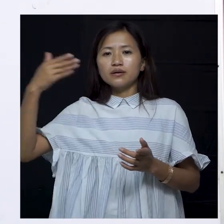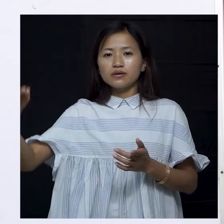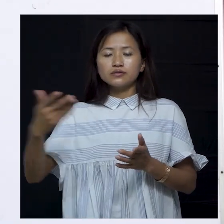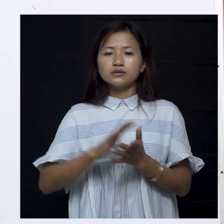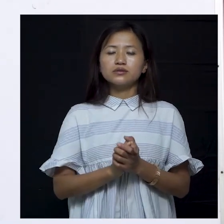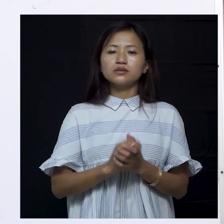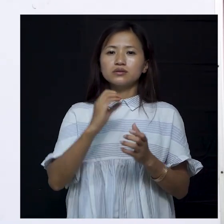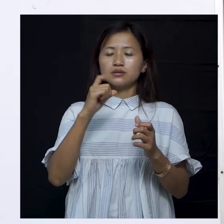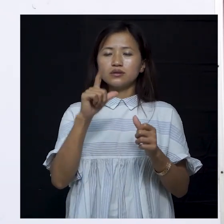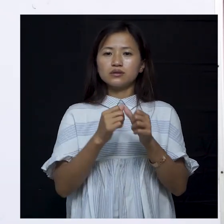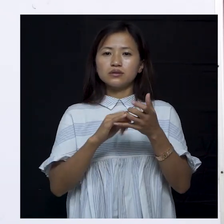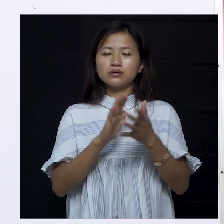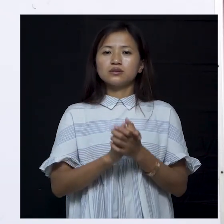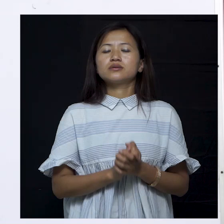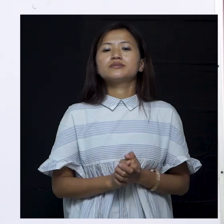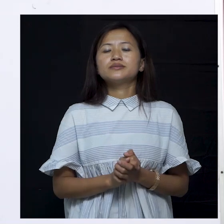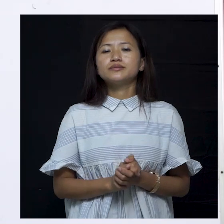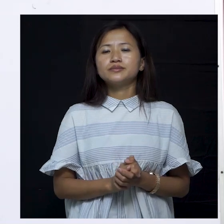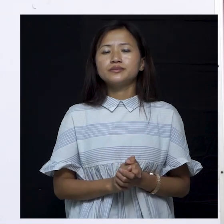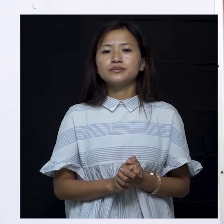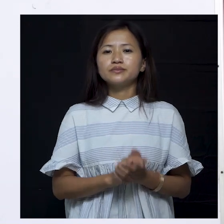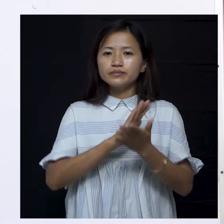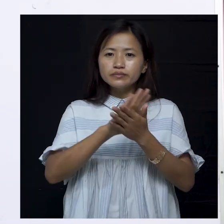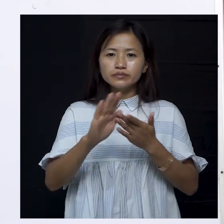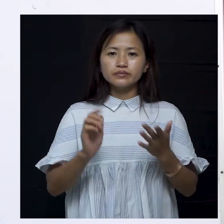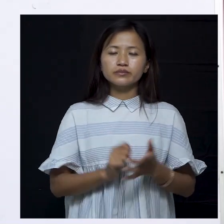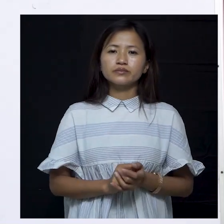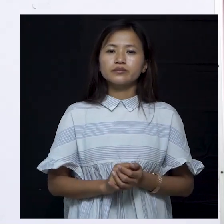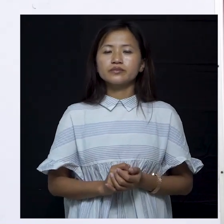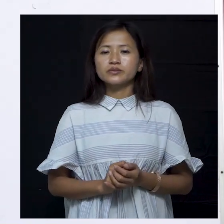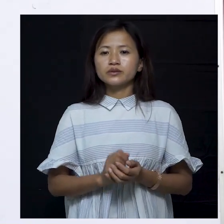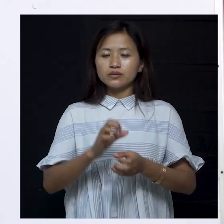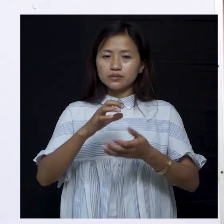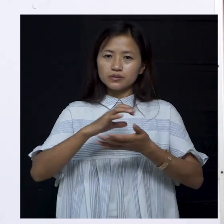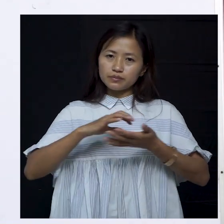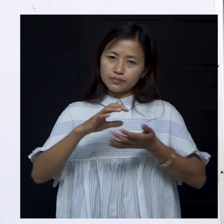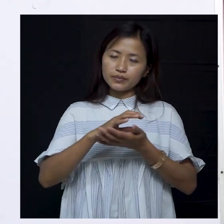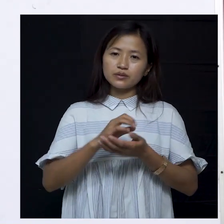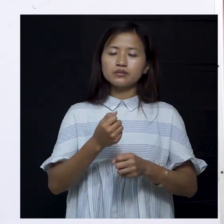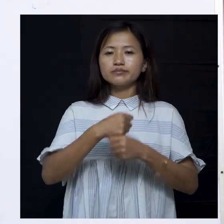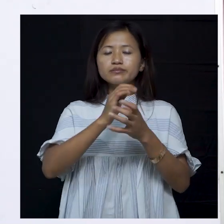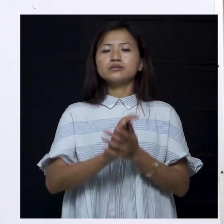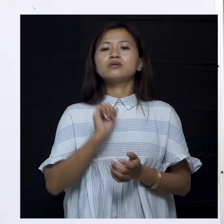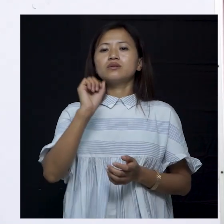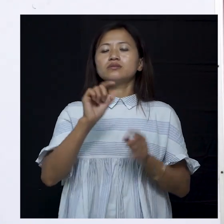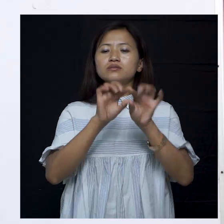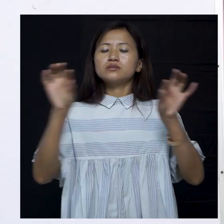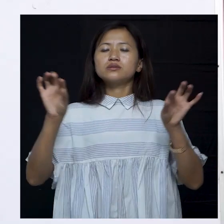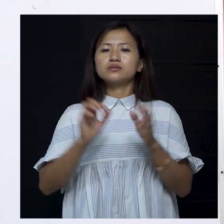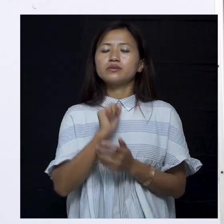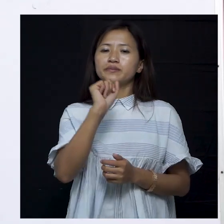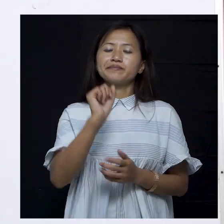is a non-defining clause, okay? If you're clear with this, you can just create a sentence on your own. Another example can